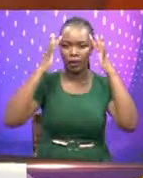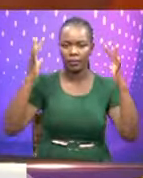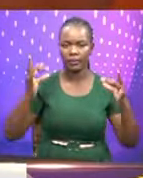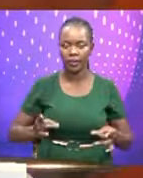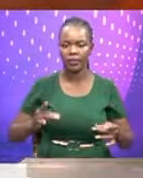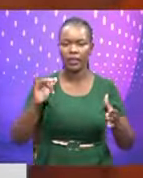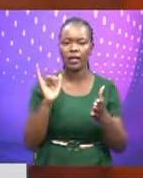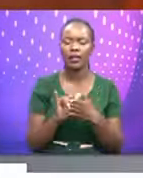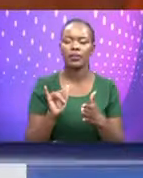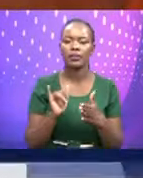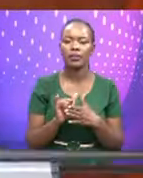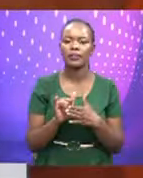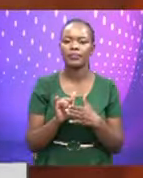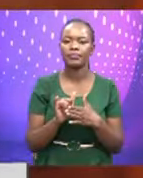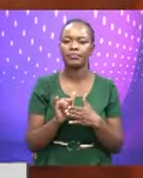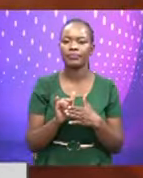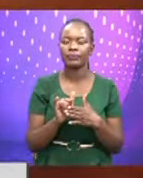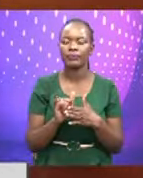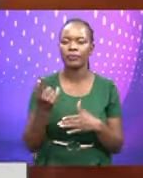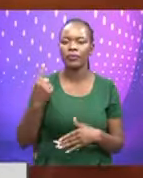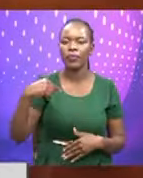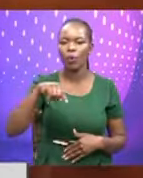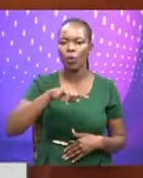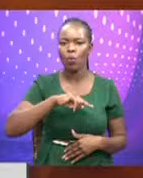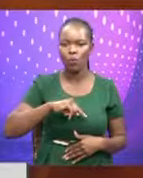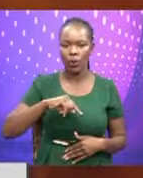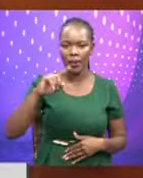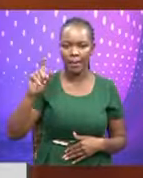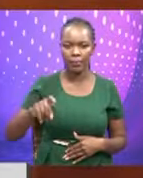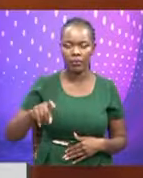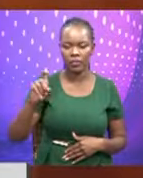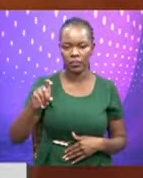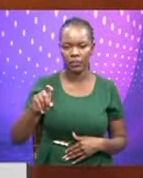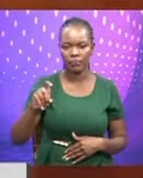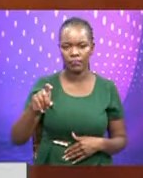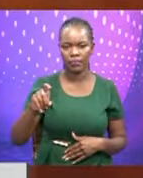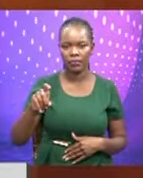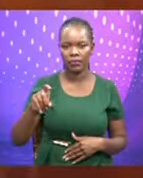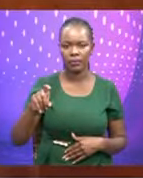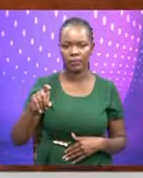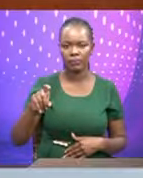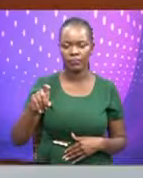that we are